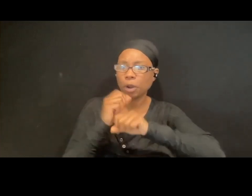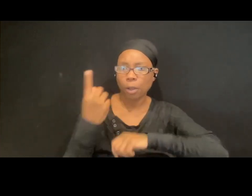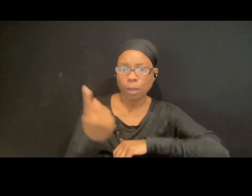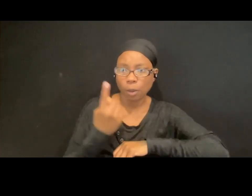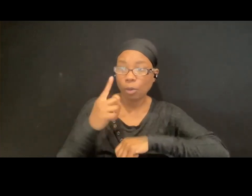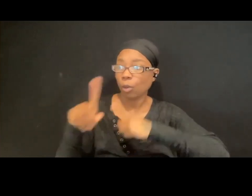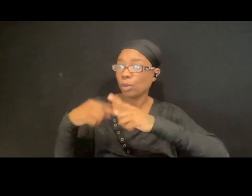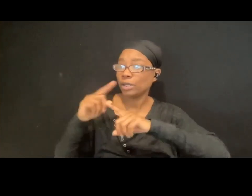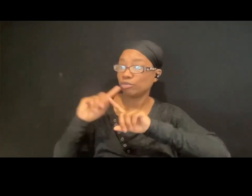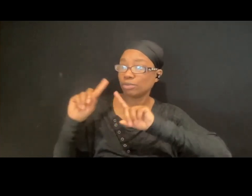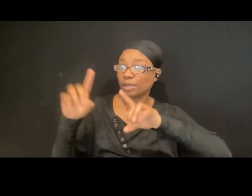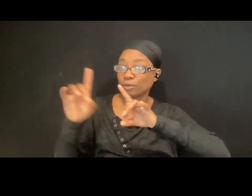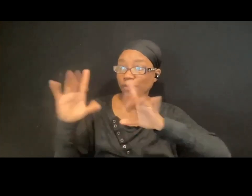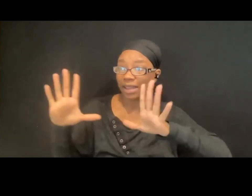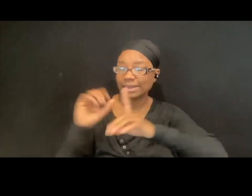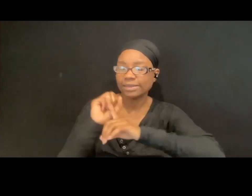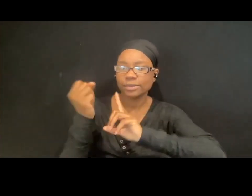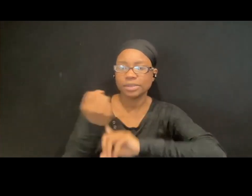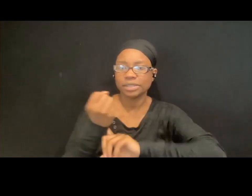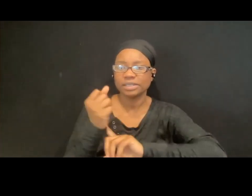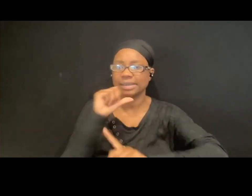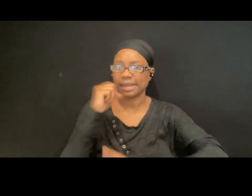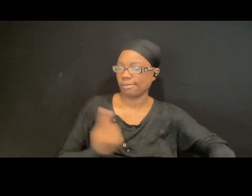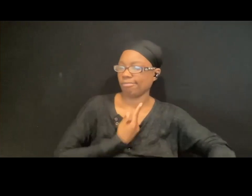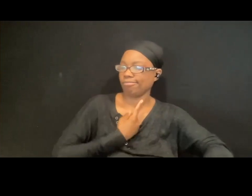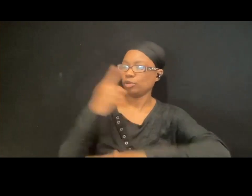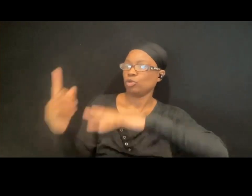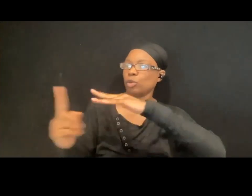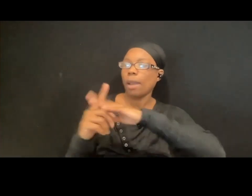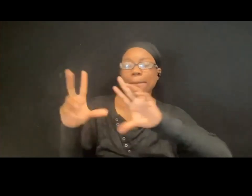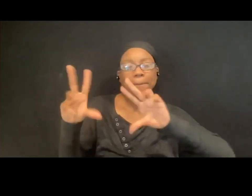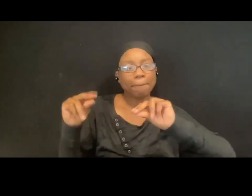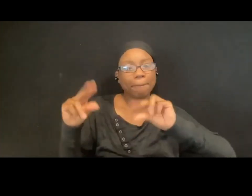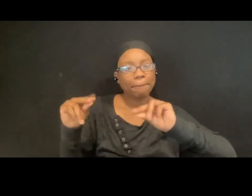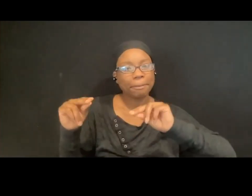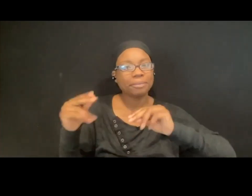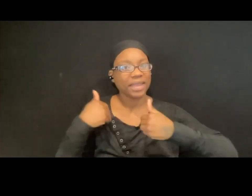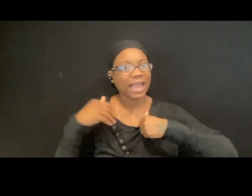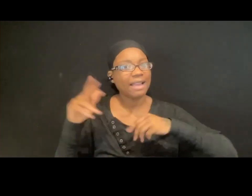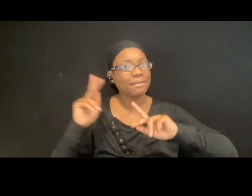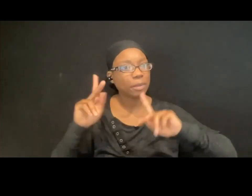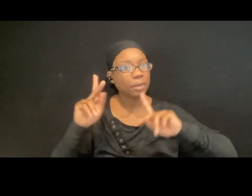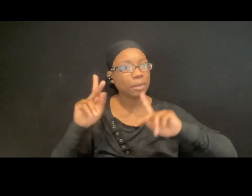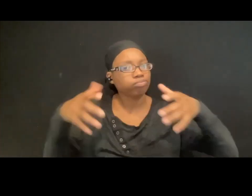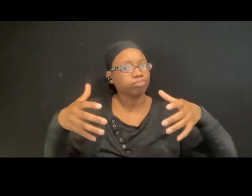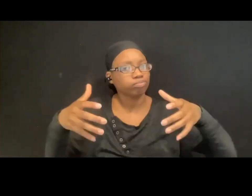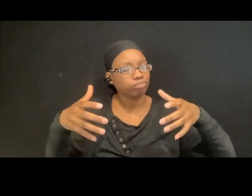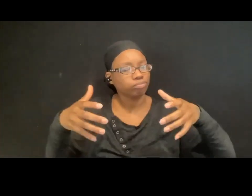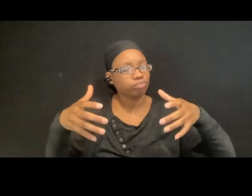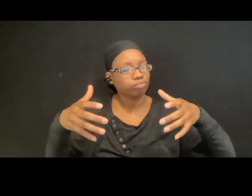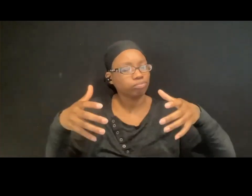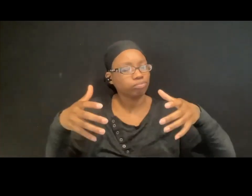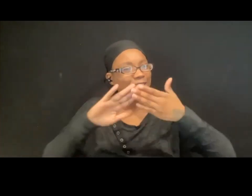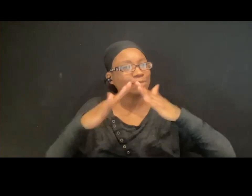happen in a solitary way, and that folks are kind of doing it collectively and doing it in